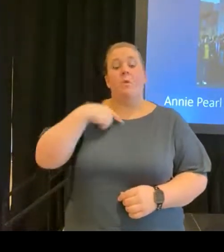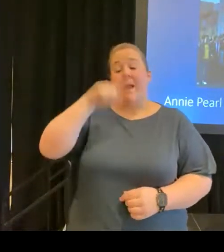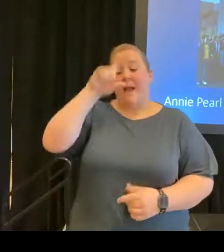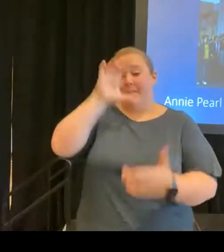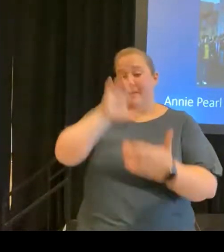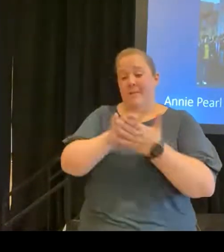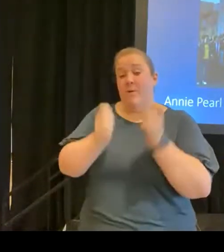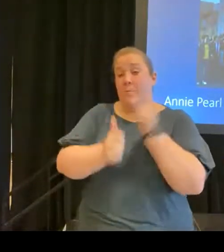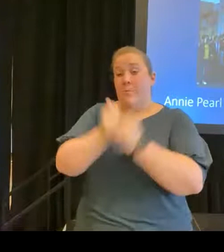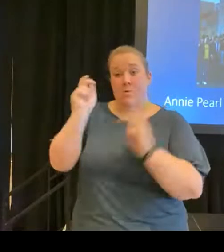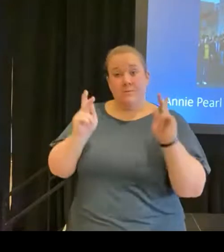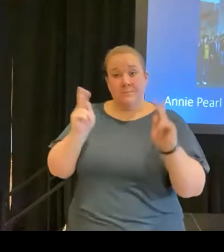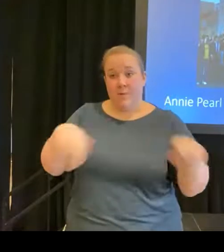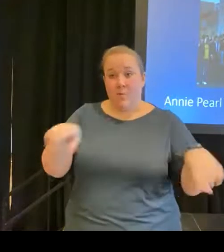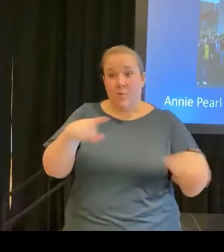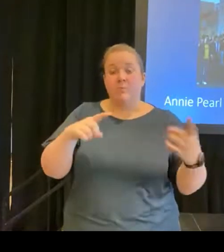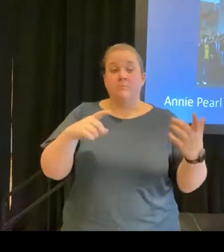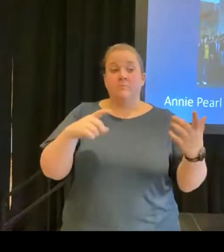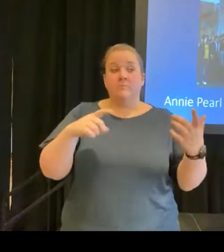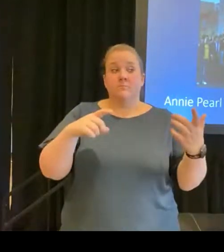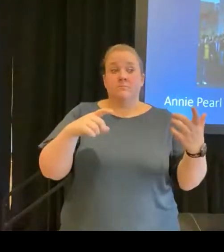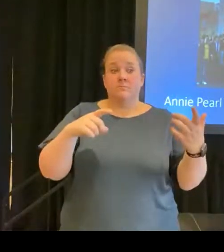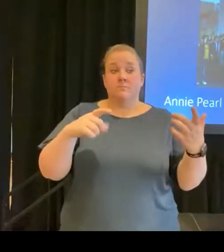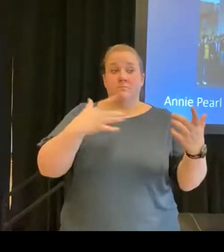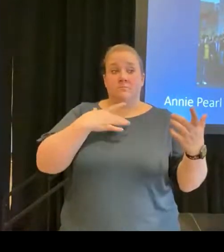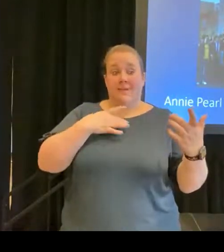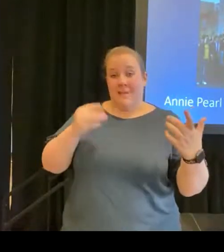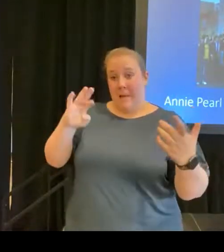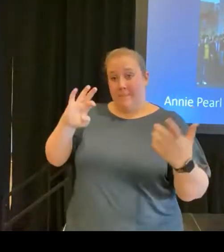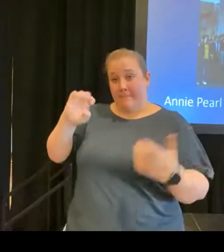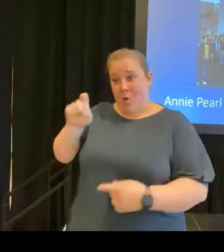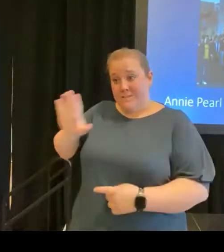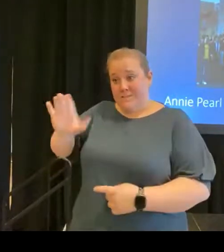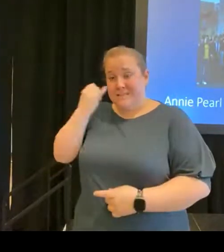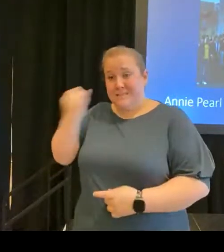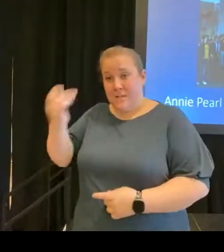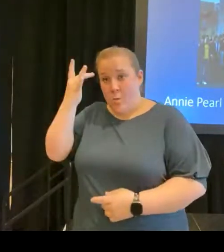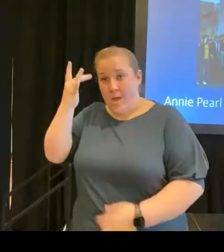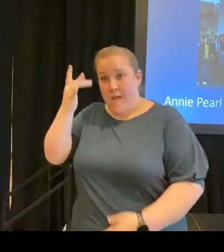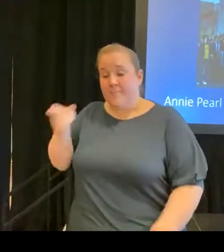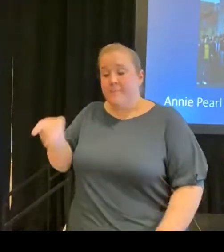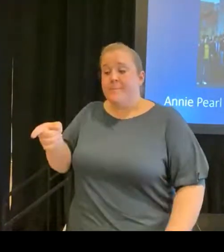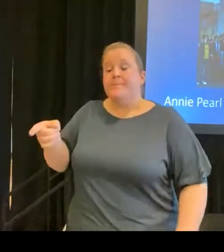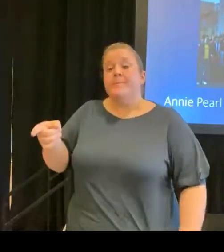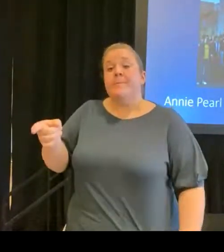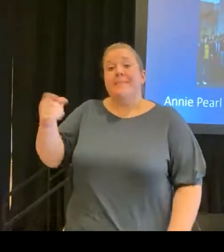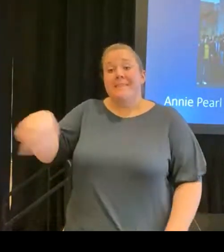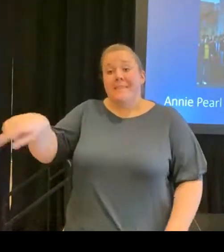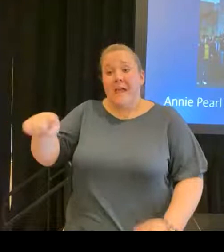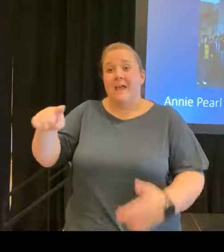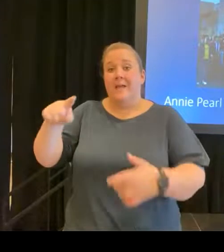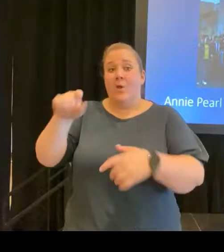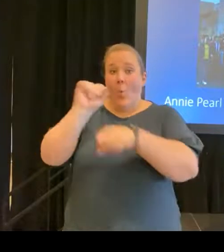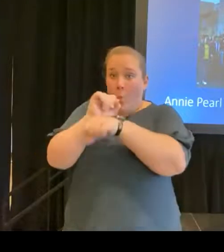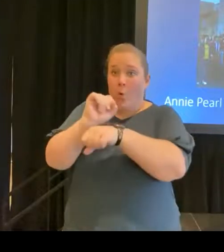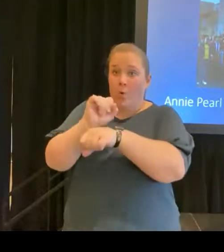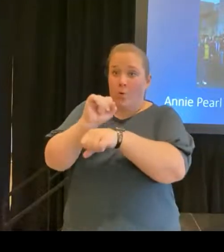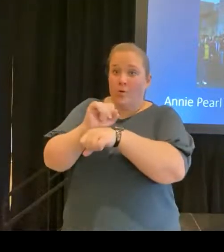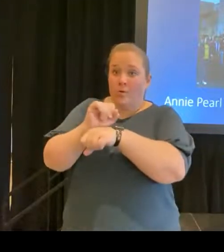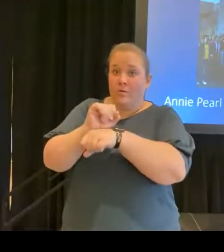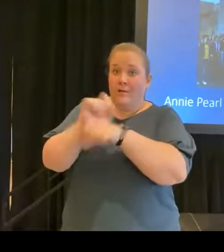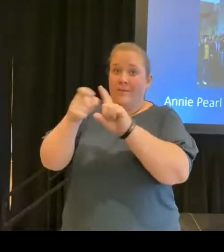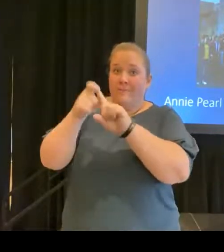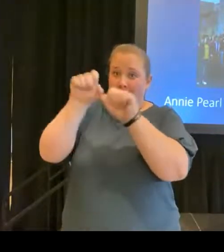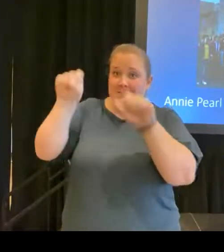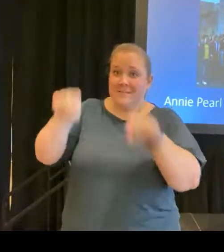thing that most people like about Marxian ideas is that they work from a system of